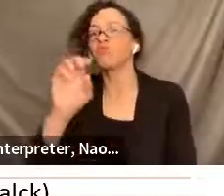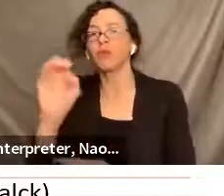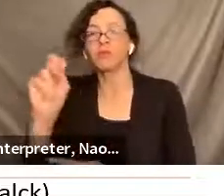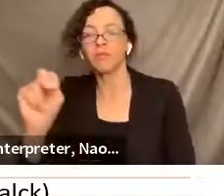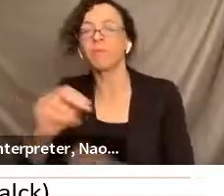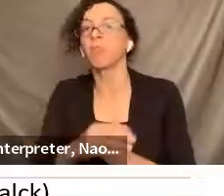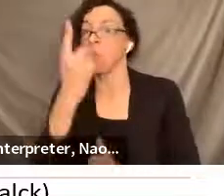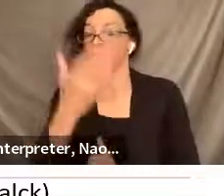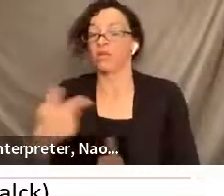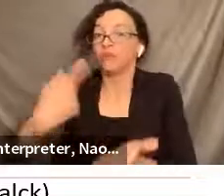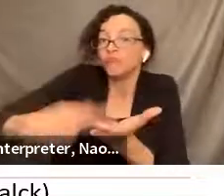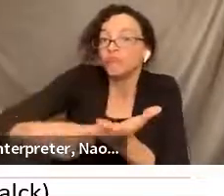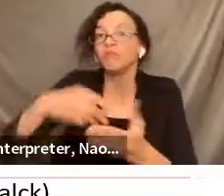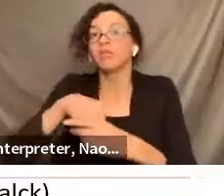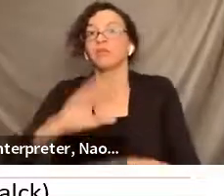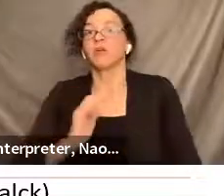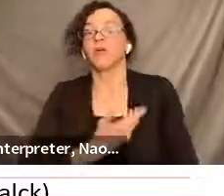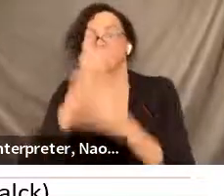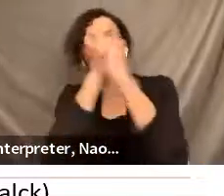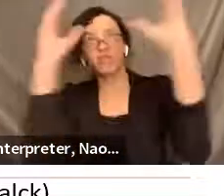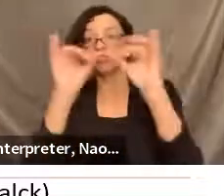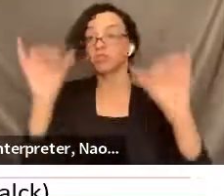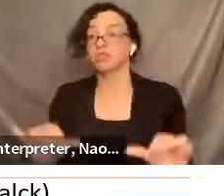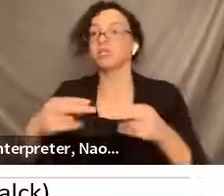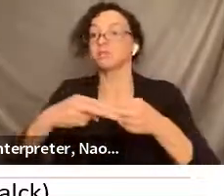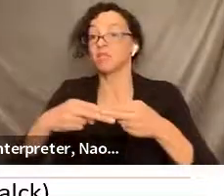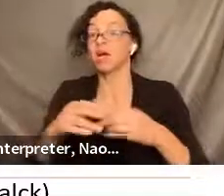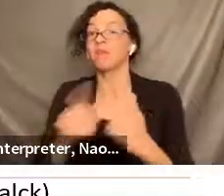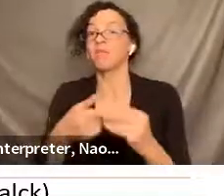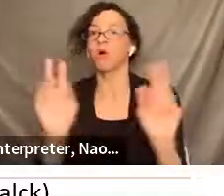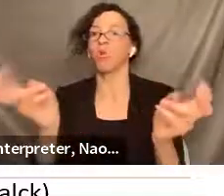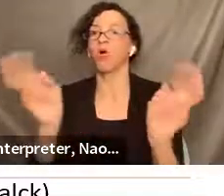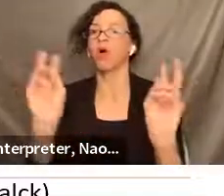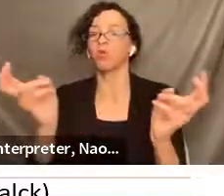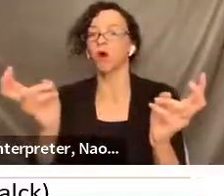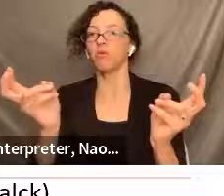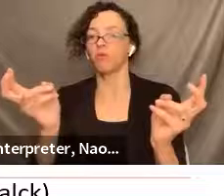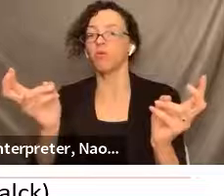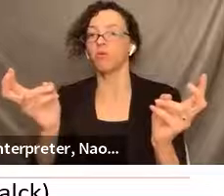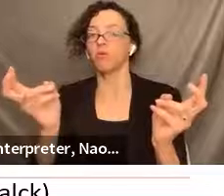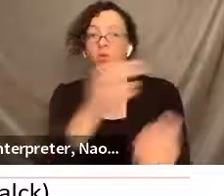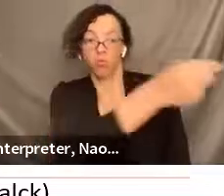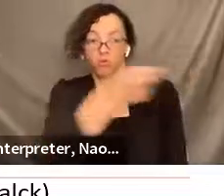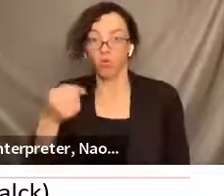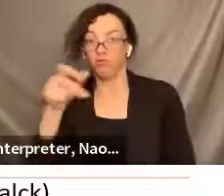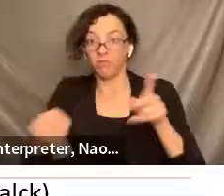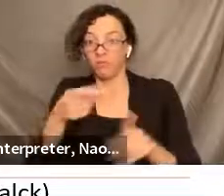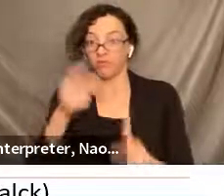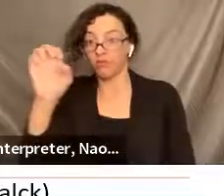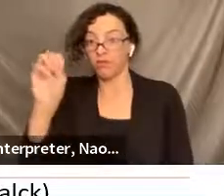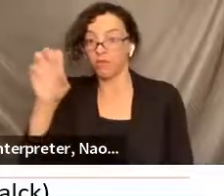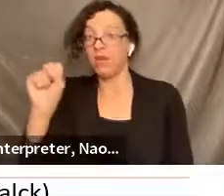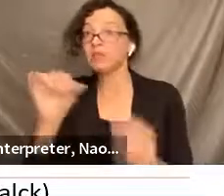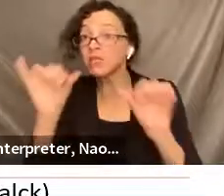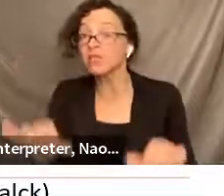Envision system slide is, you know, quote unquote, removing people from the EMS system. So what I think